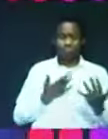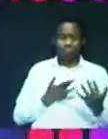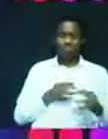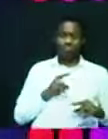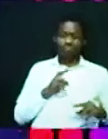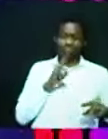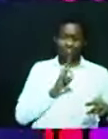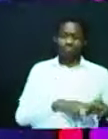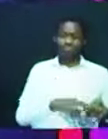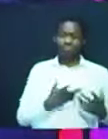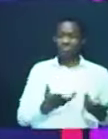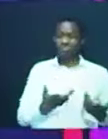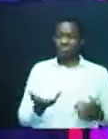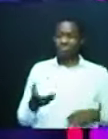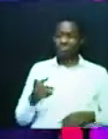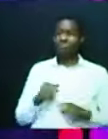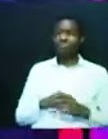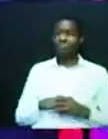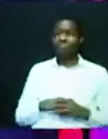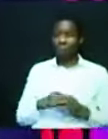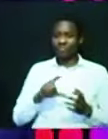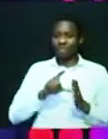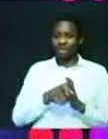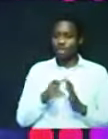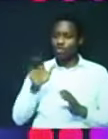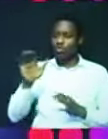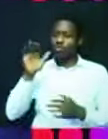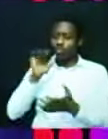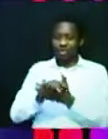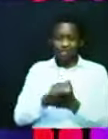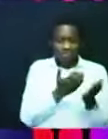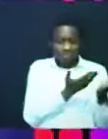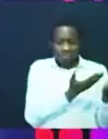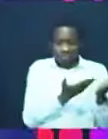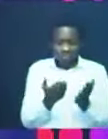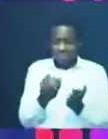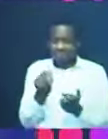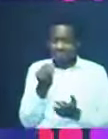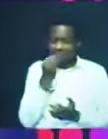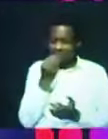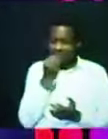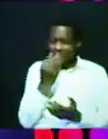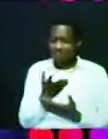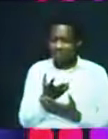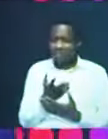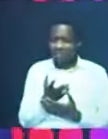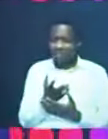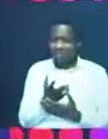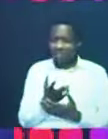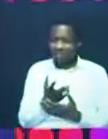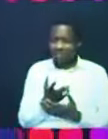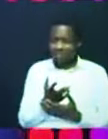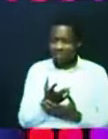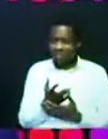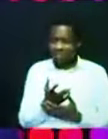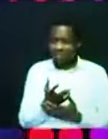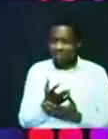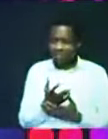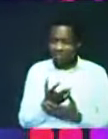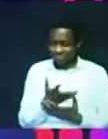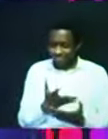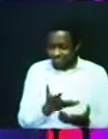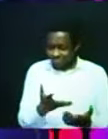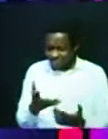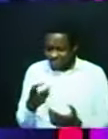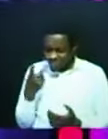eat, I cannot just drag him. Then the wife brought the food. And I saw the bigness of the two fufu